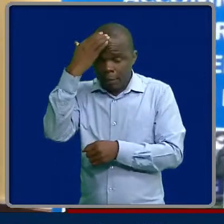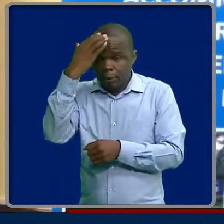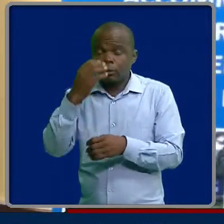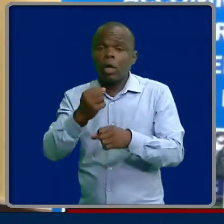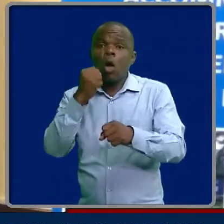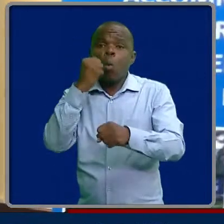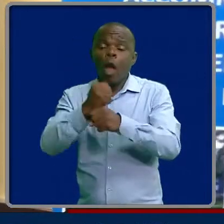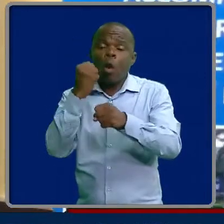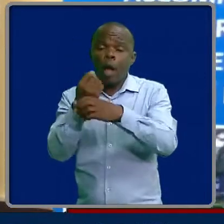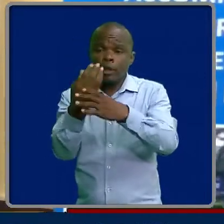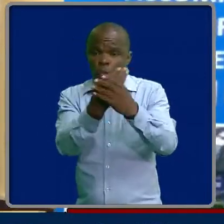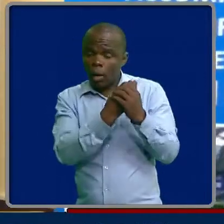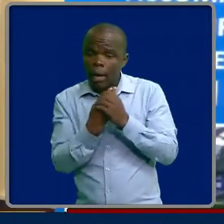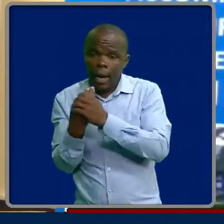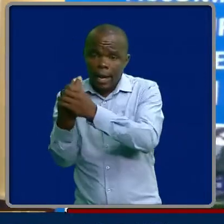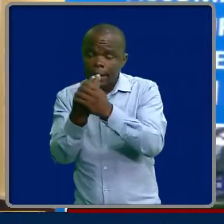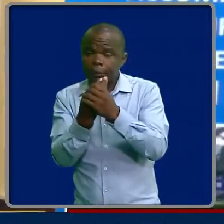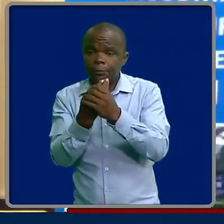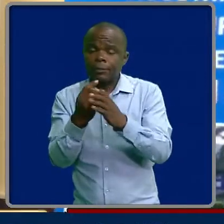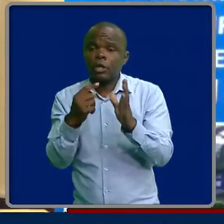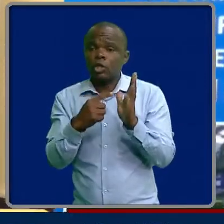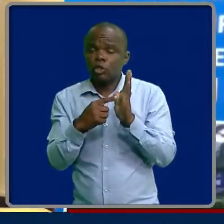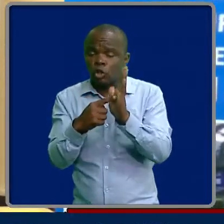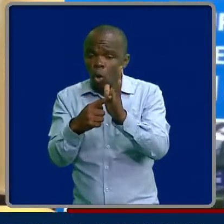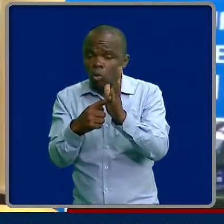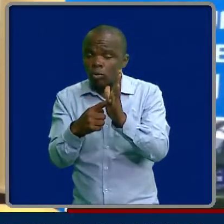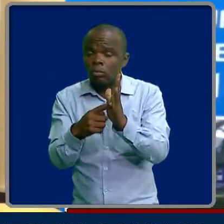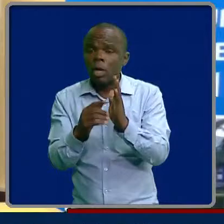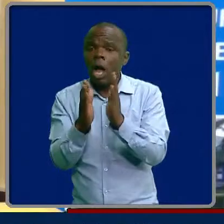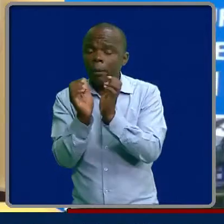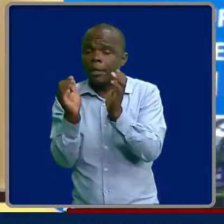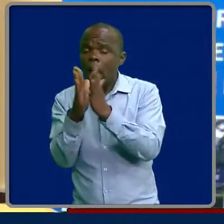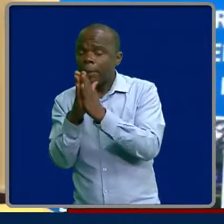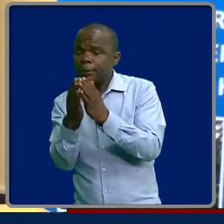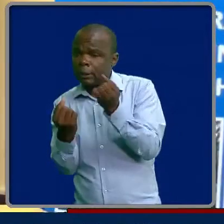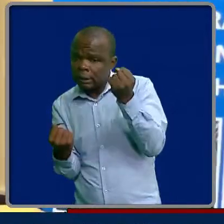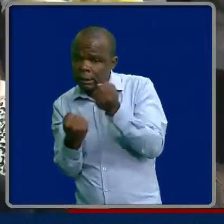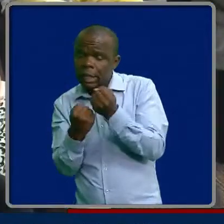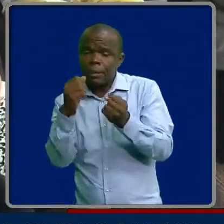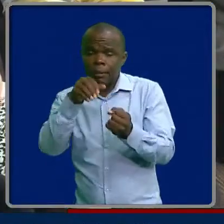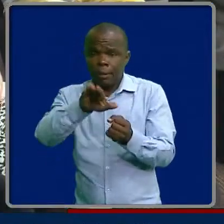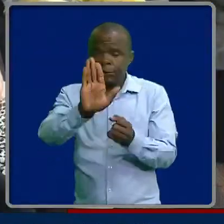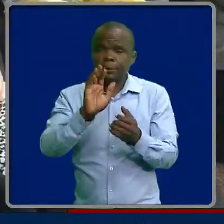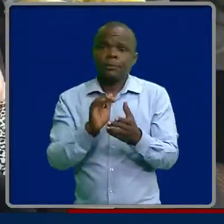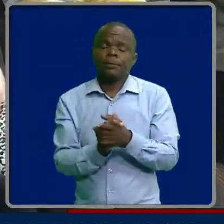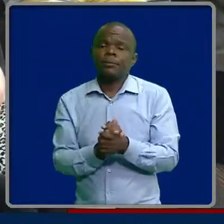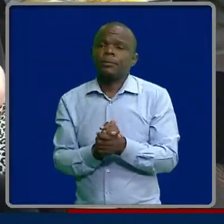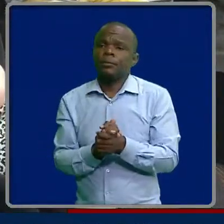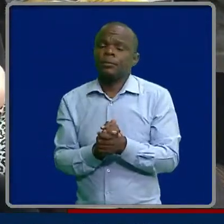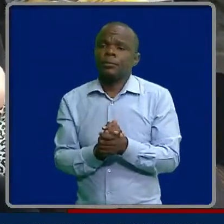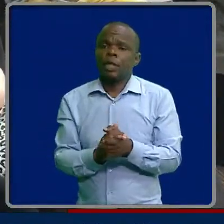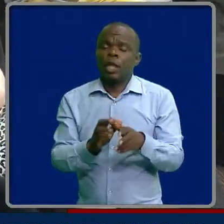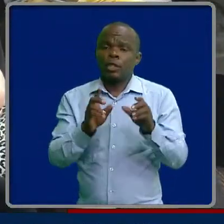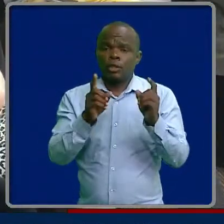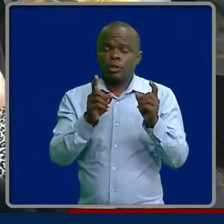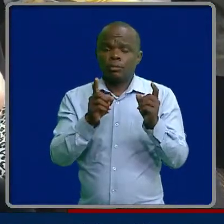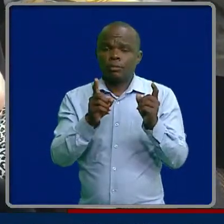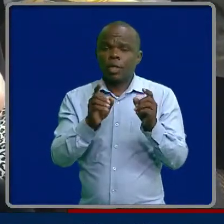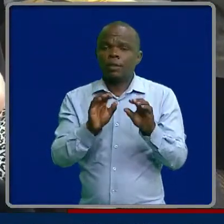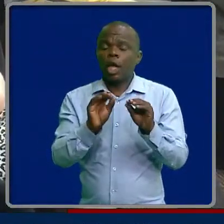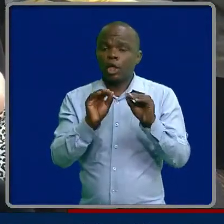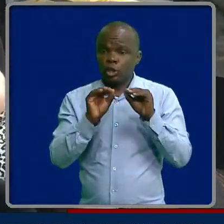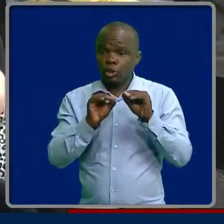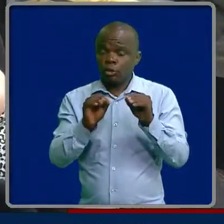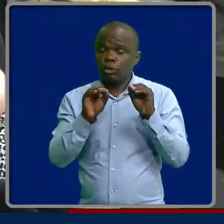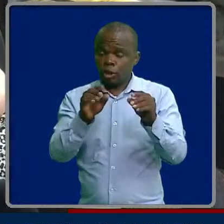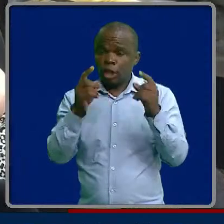hand with yourselves in this, making sure that what we do is sustainable and trying to get it right. Professor Harold Goodwin, the guest speaker in this